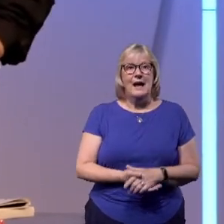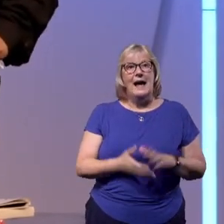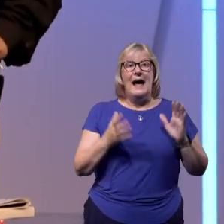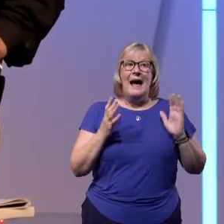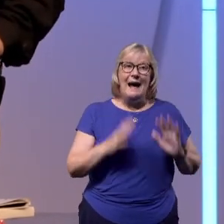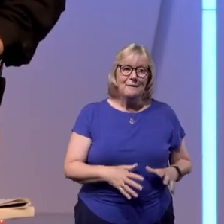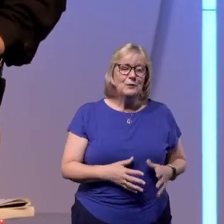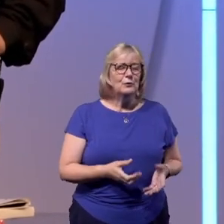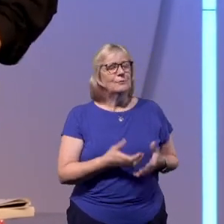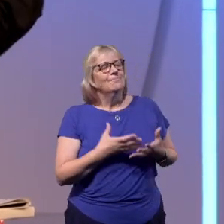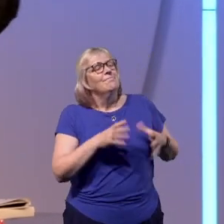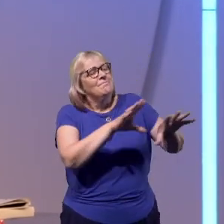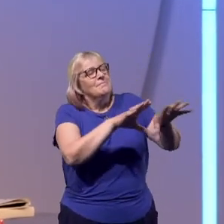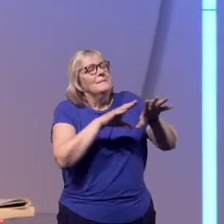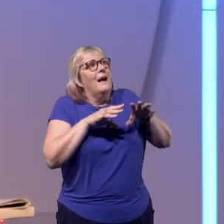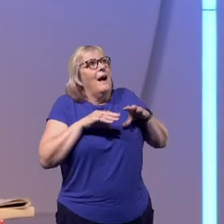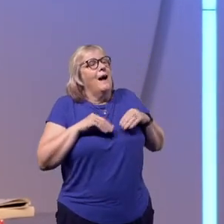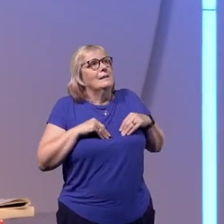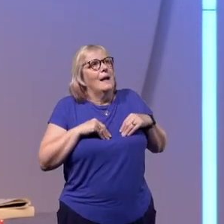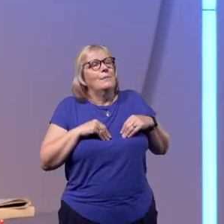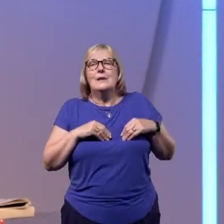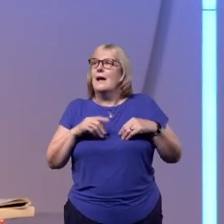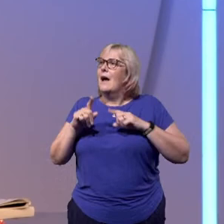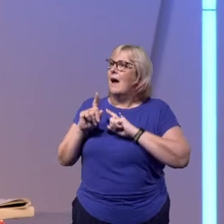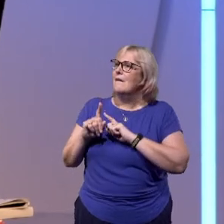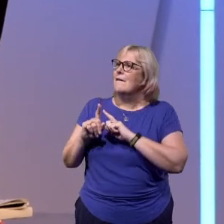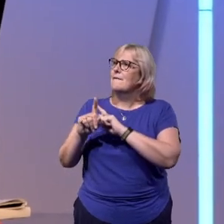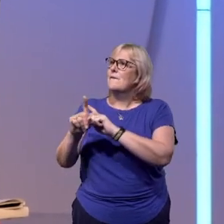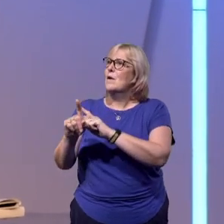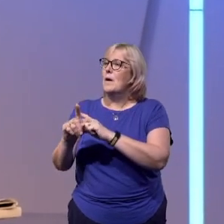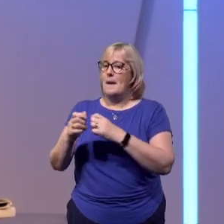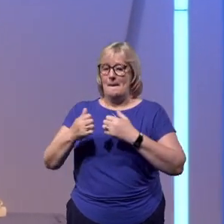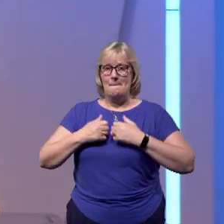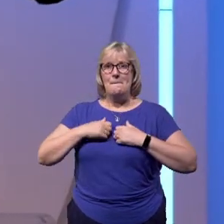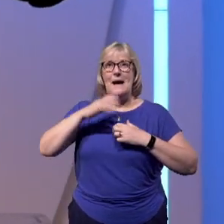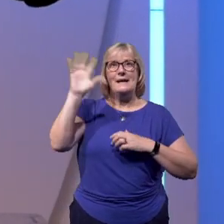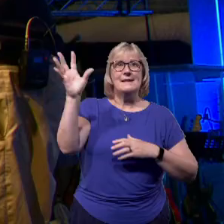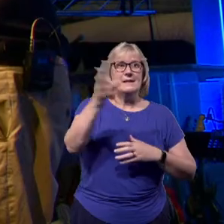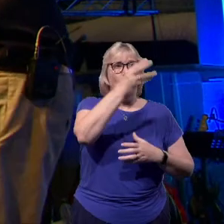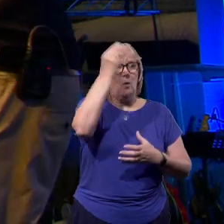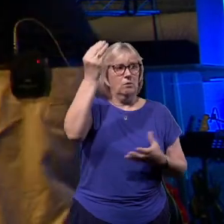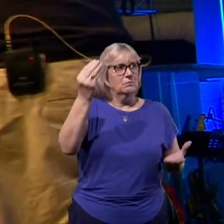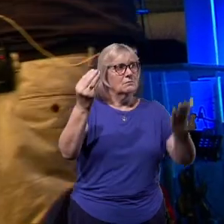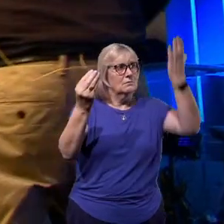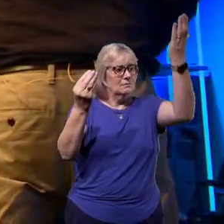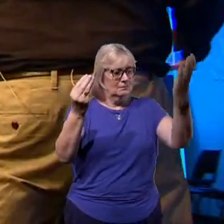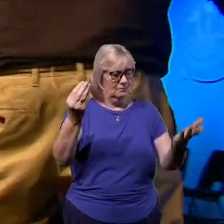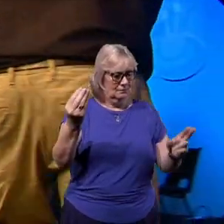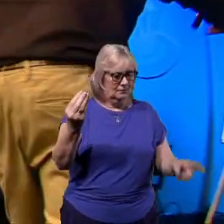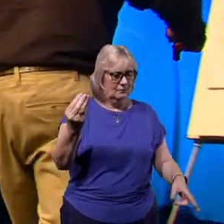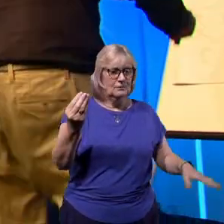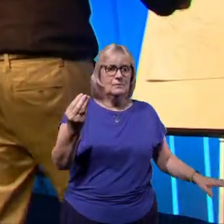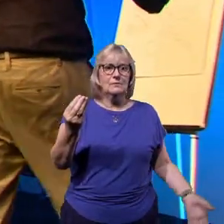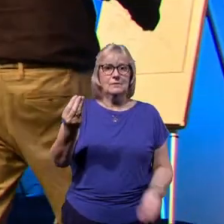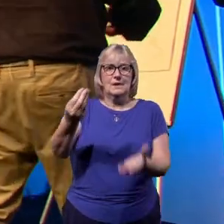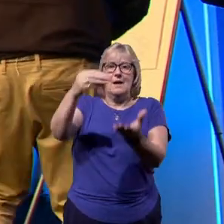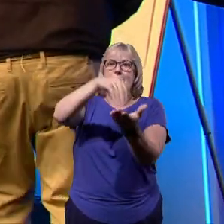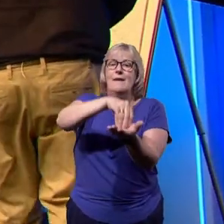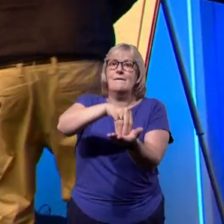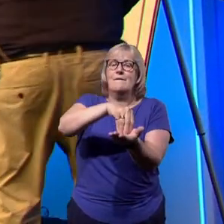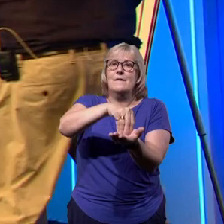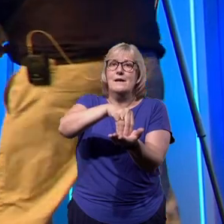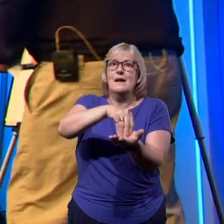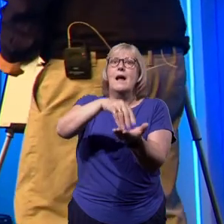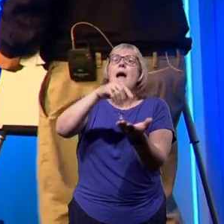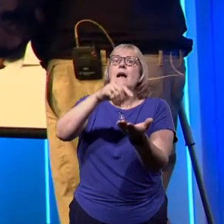him. Because, of course, he holds my soul in his hands. He's risen from the dead. So those are the great choices